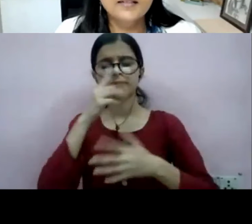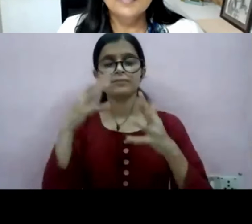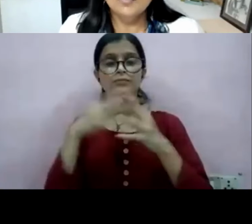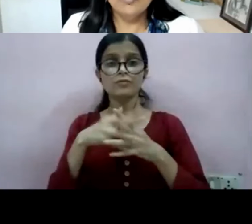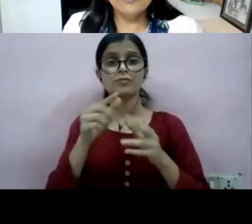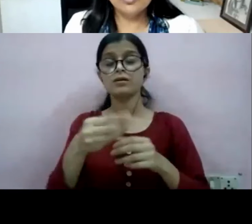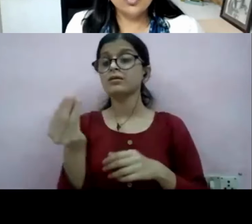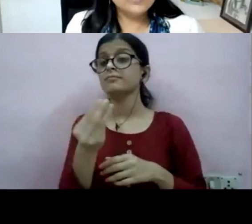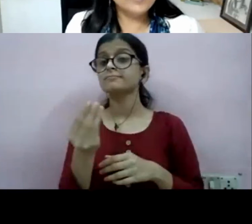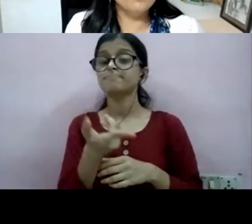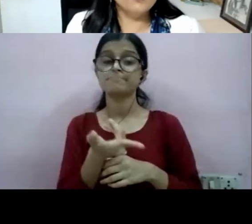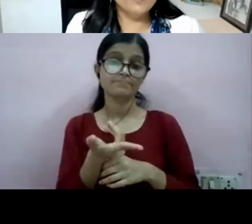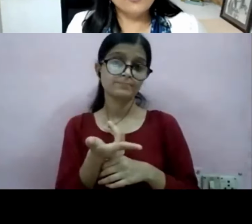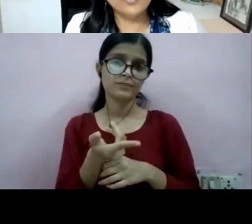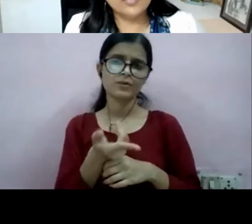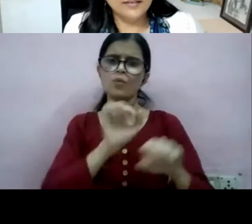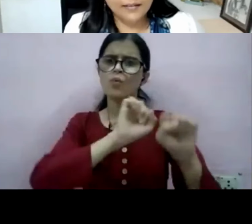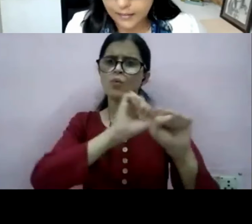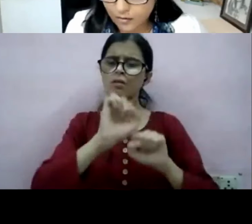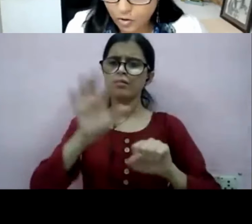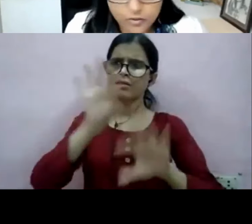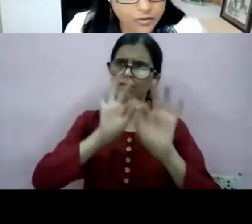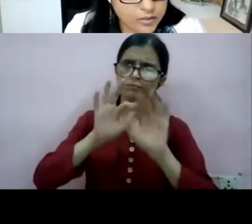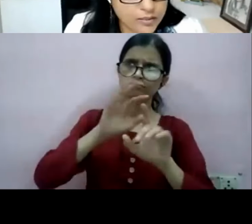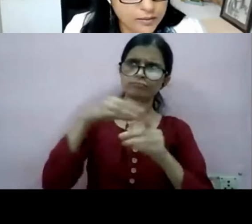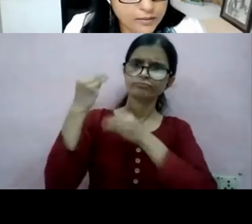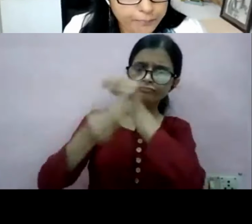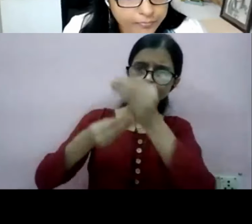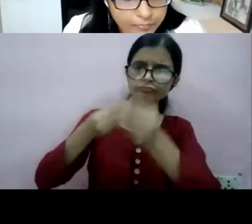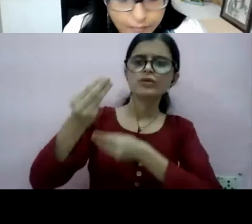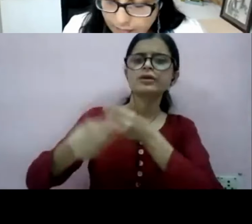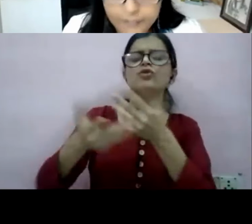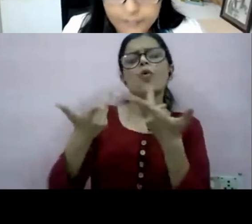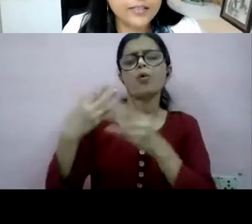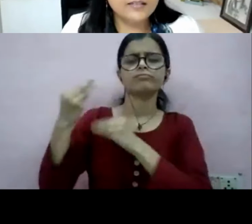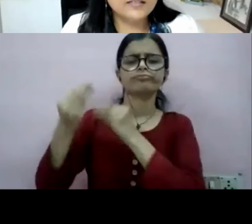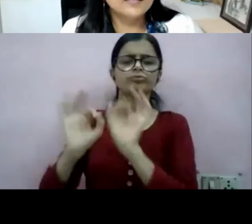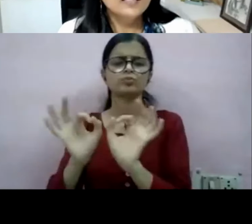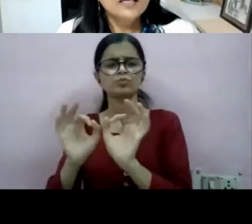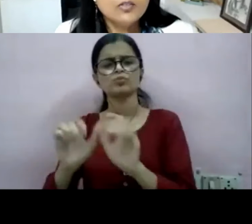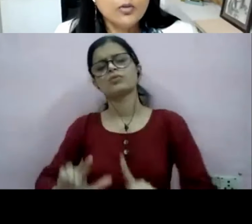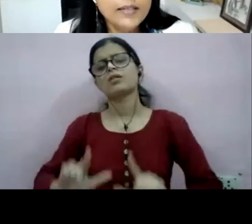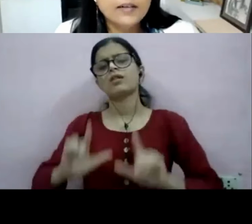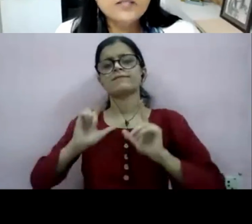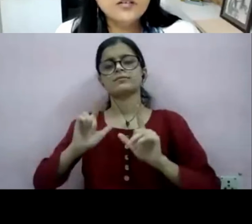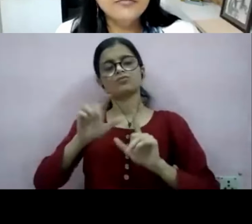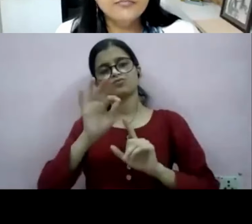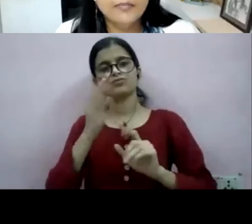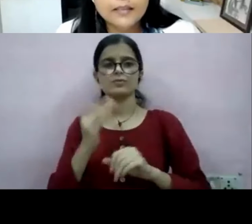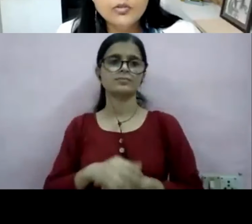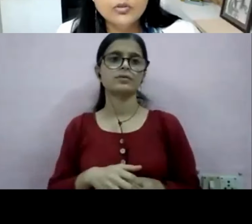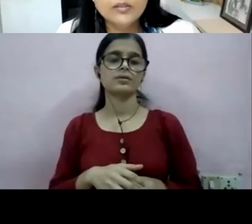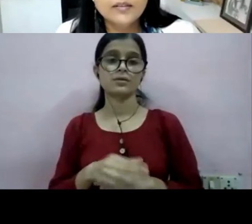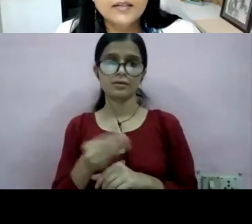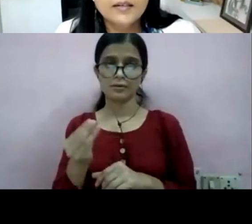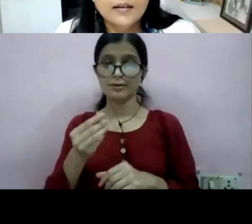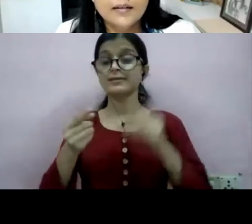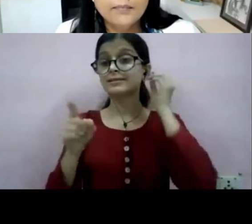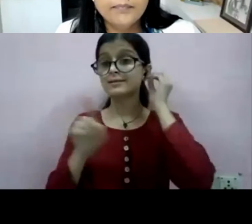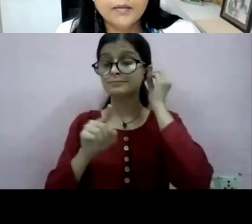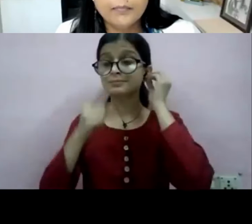possibility of choosing between traditional and non-traditional lifestyles. So in terms of motherhood,